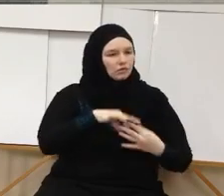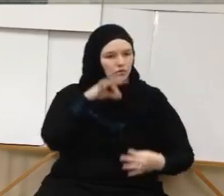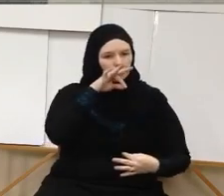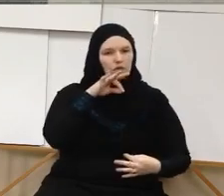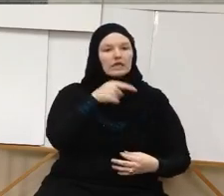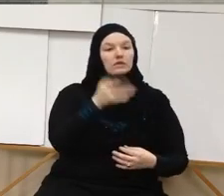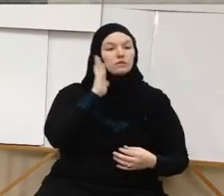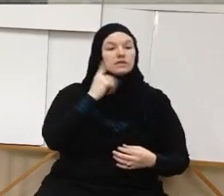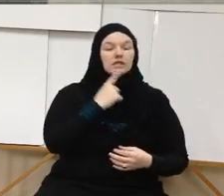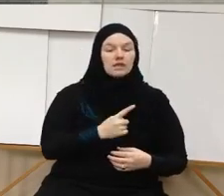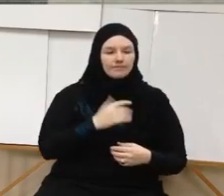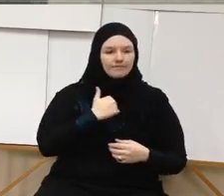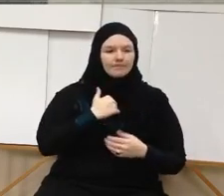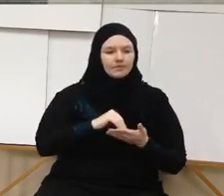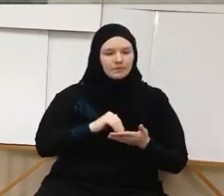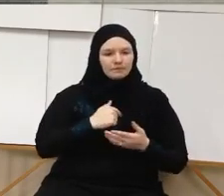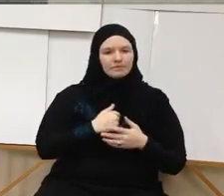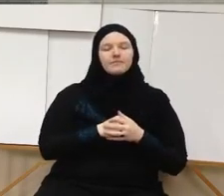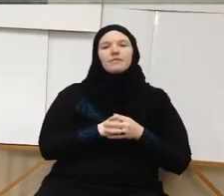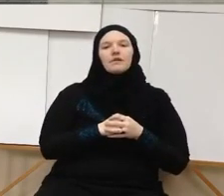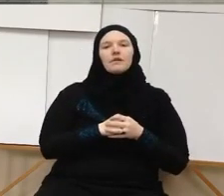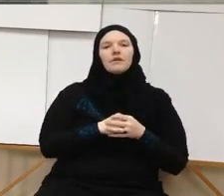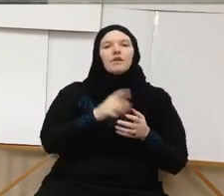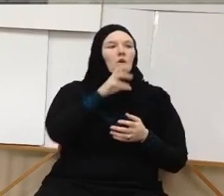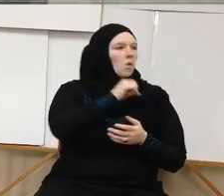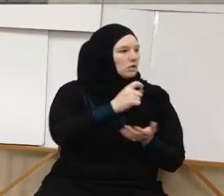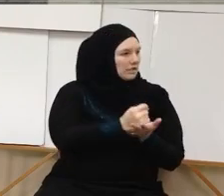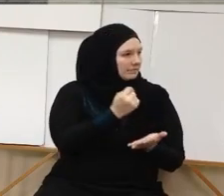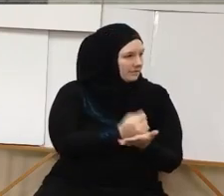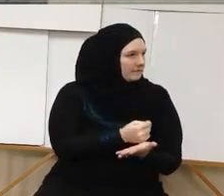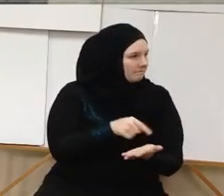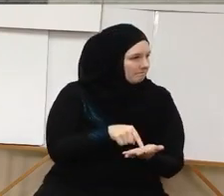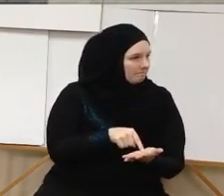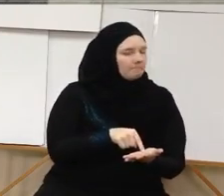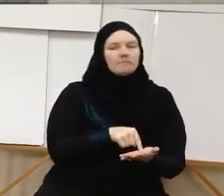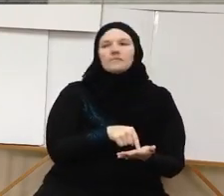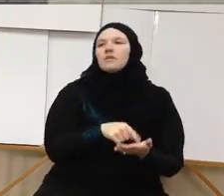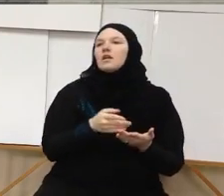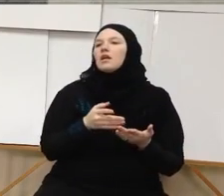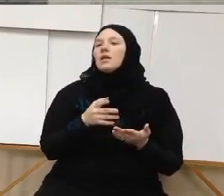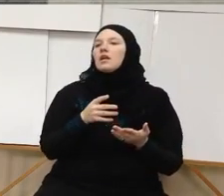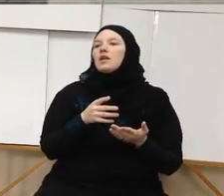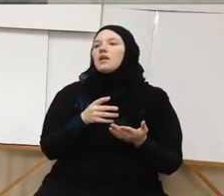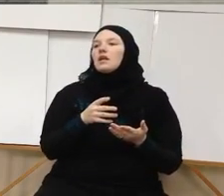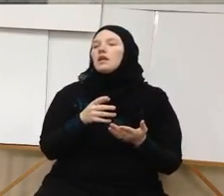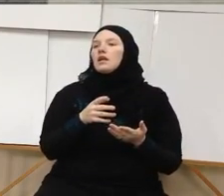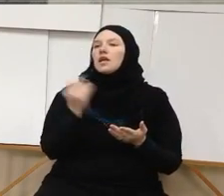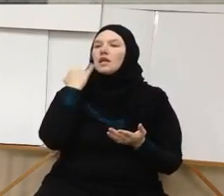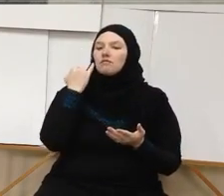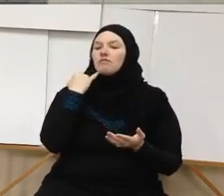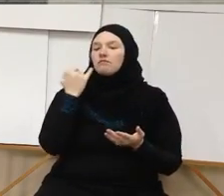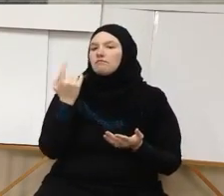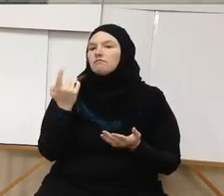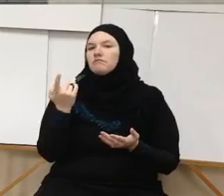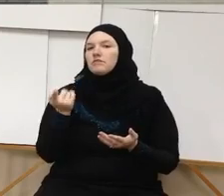excuse me, if there is such a thing as the Old Testament, and if there is such a thing, and there is, and if there is such a